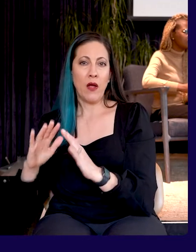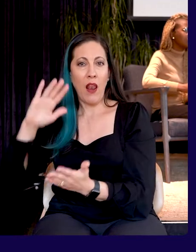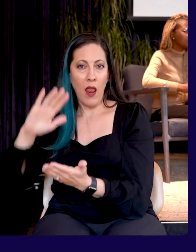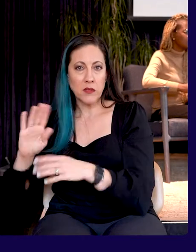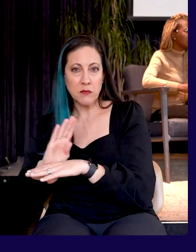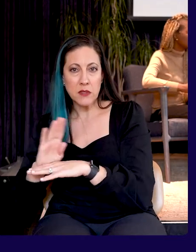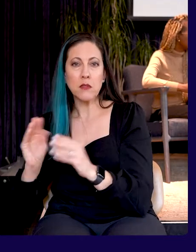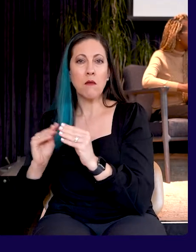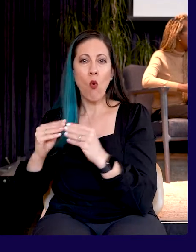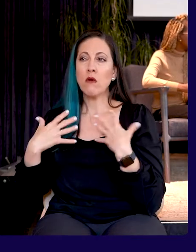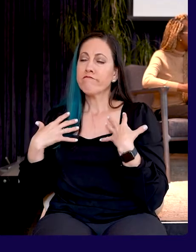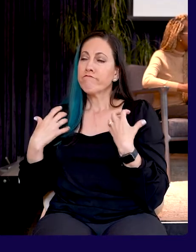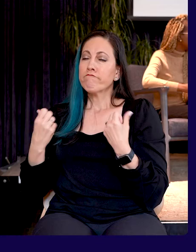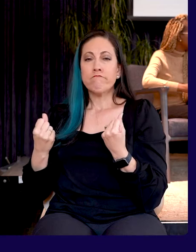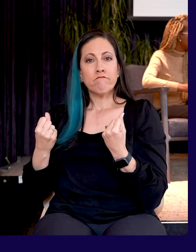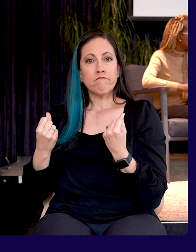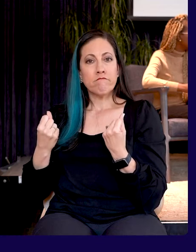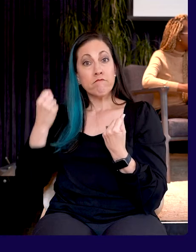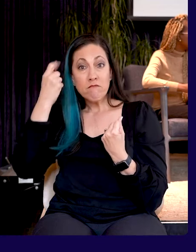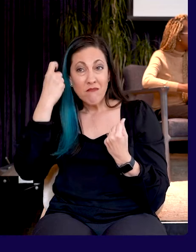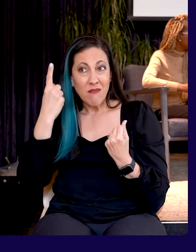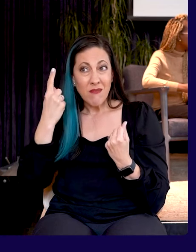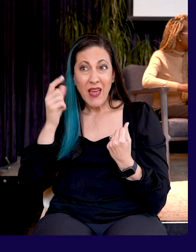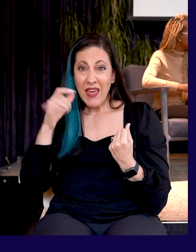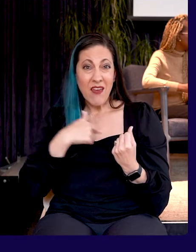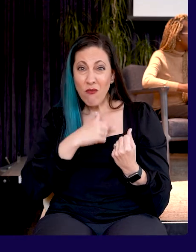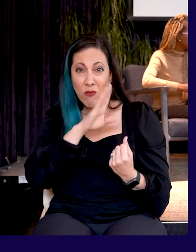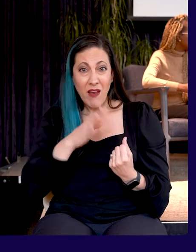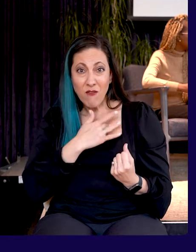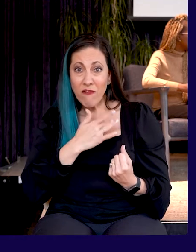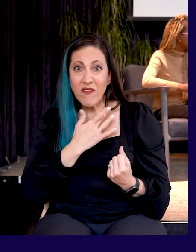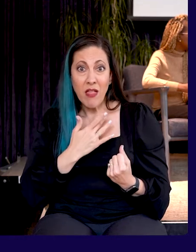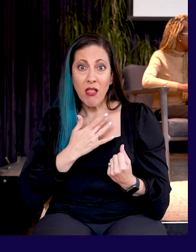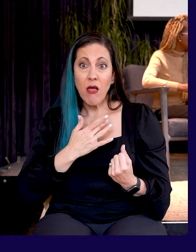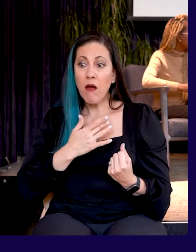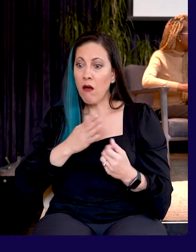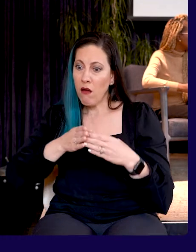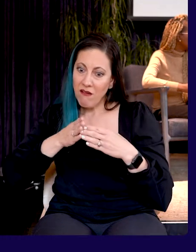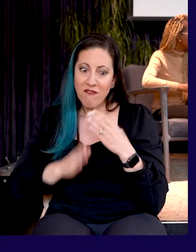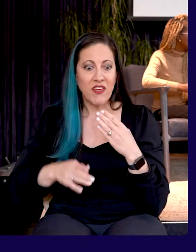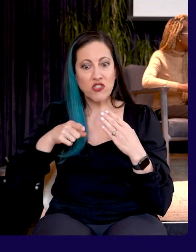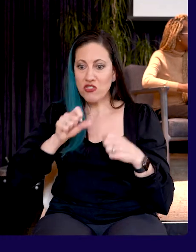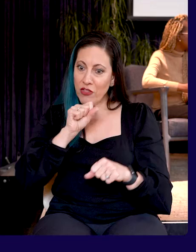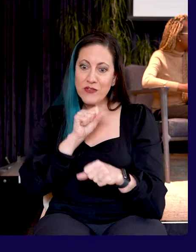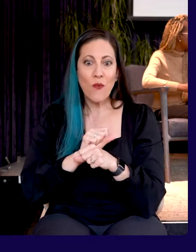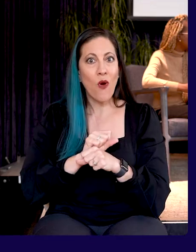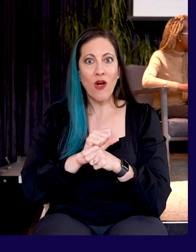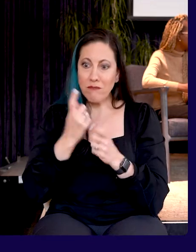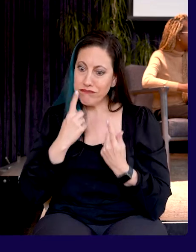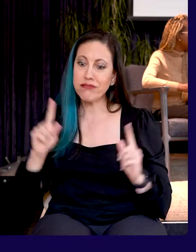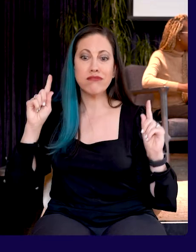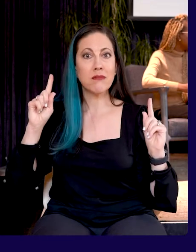the thing that I think is really responsible for burnout is you never get a feeling of catharsis. You never get a feeling of completion. You never finish taking the